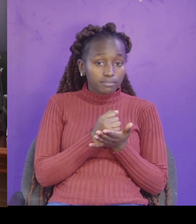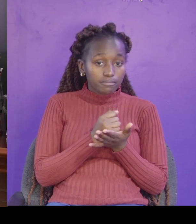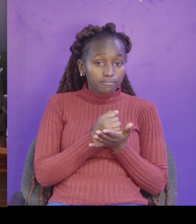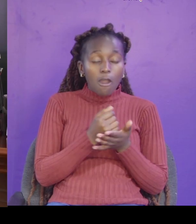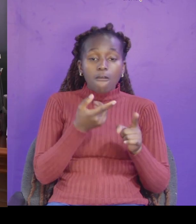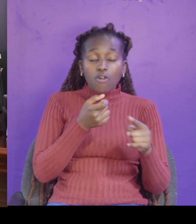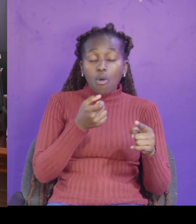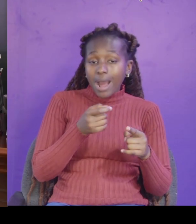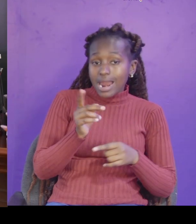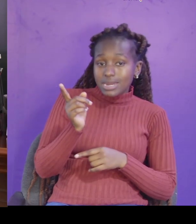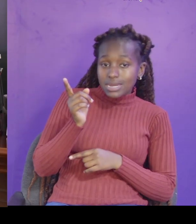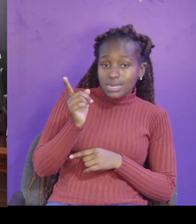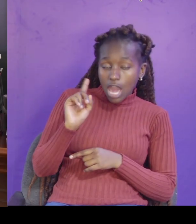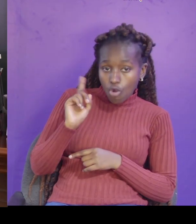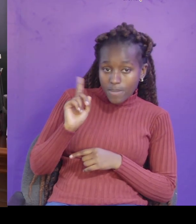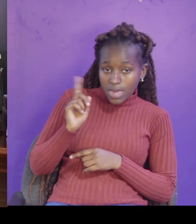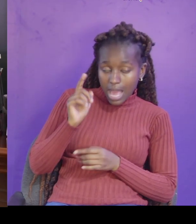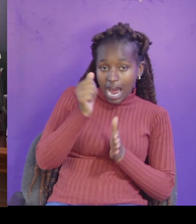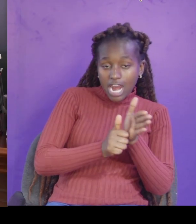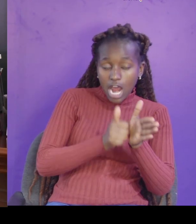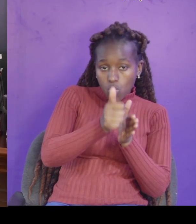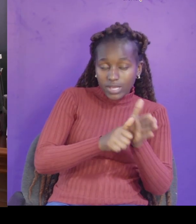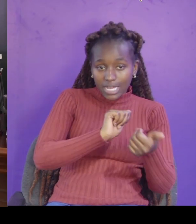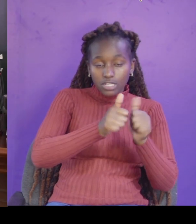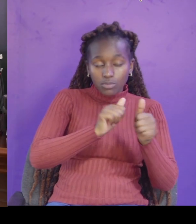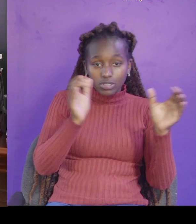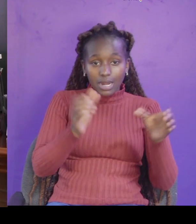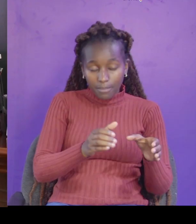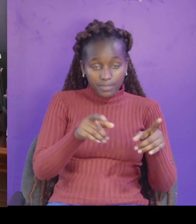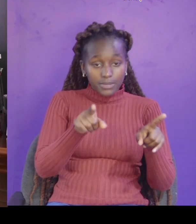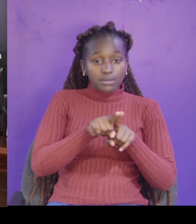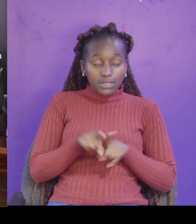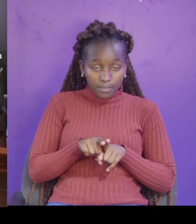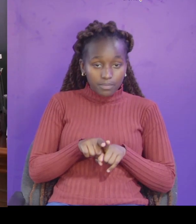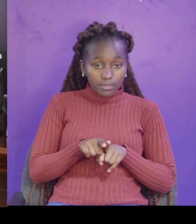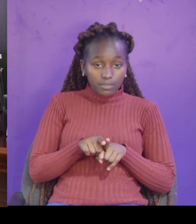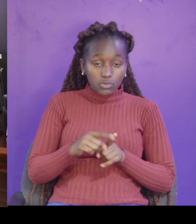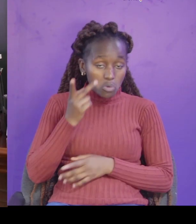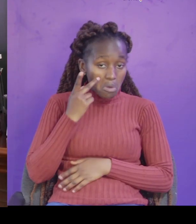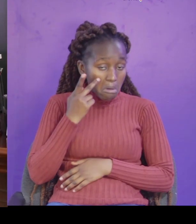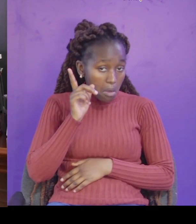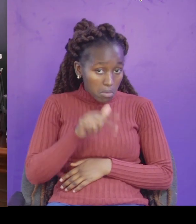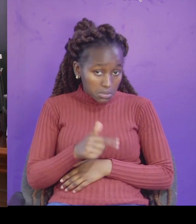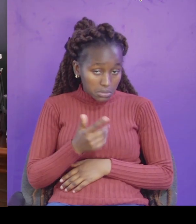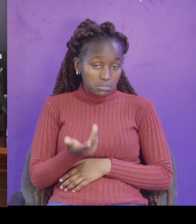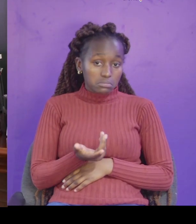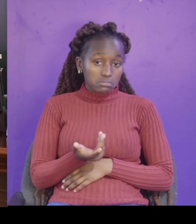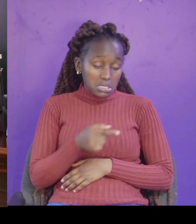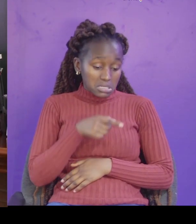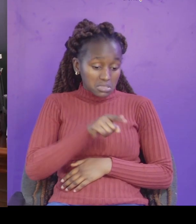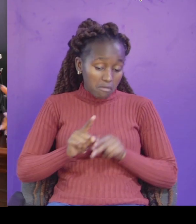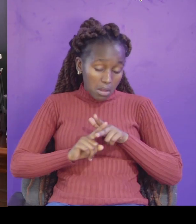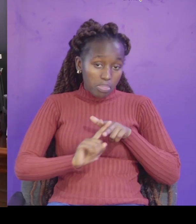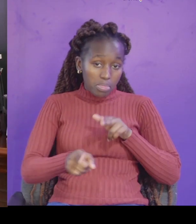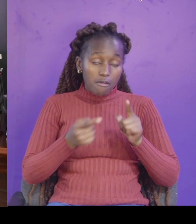He was sleeping under a tree, and his family showed up. He disappeared while in Form 2 15 years